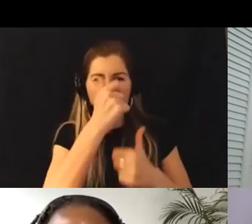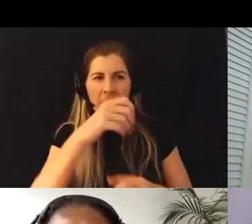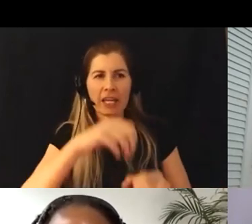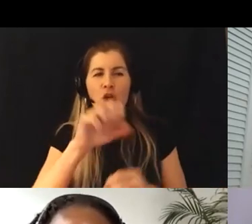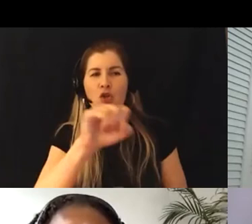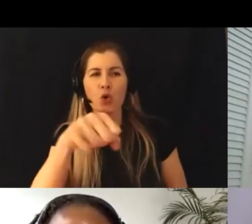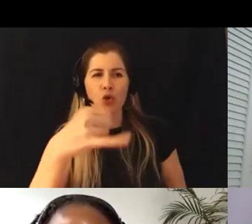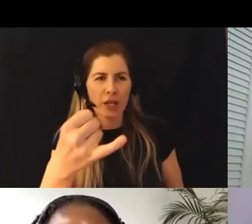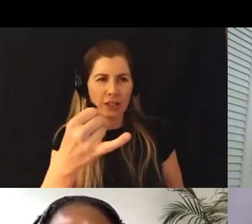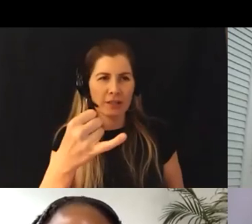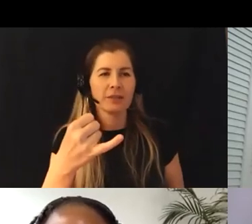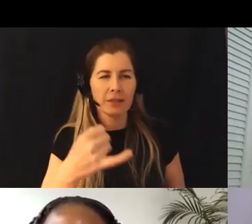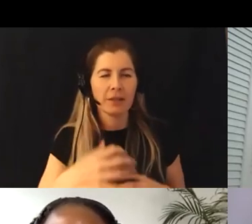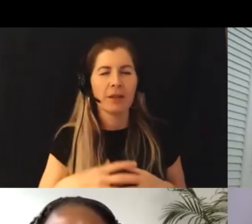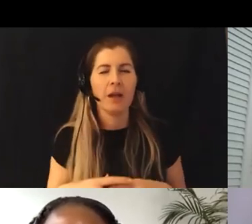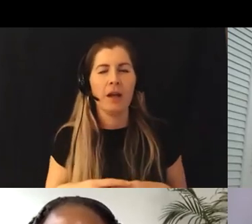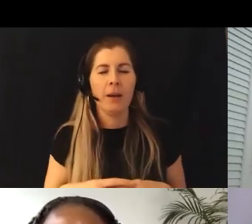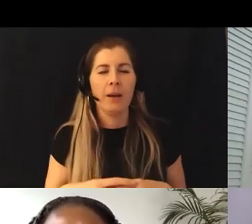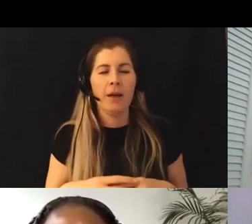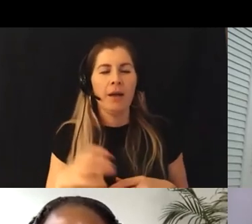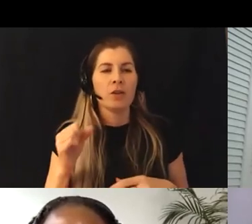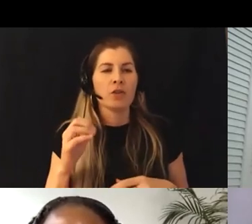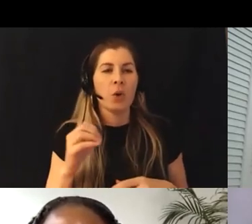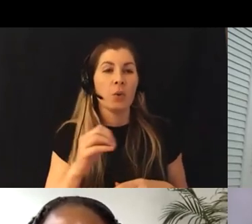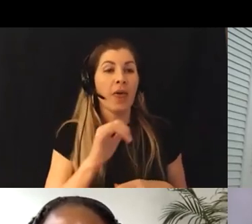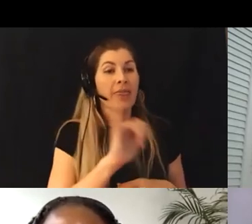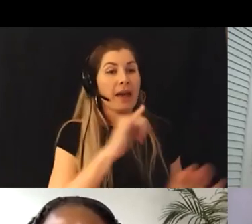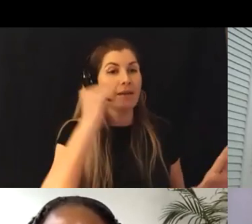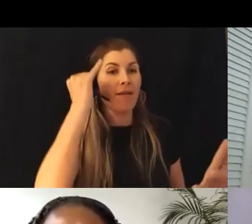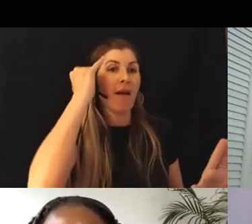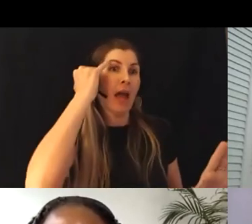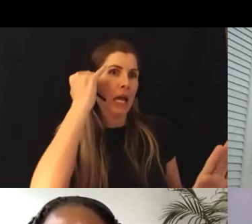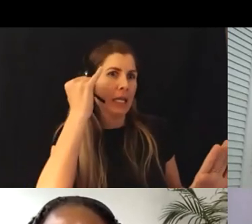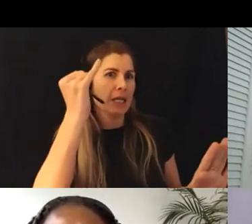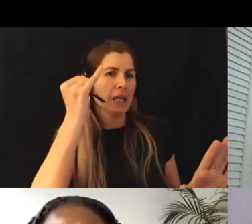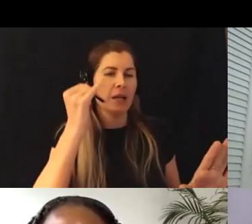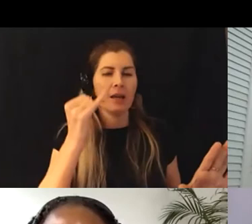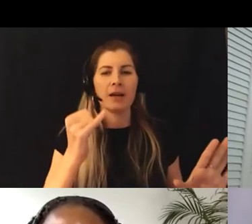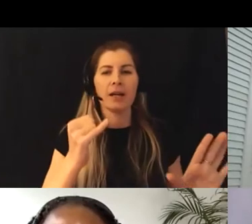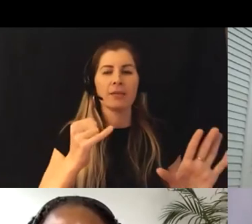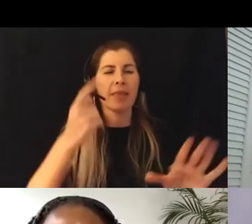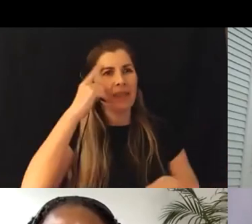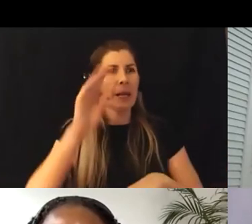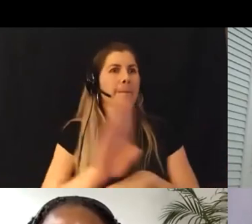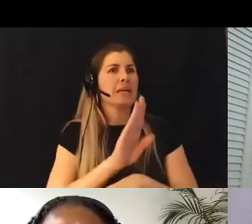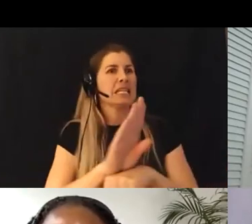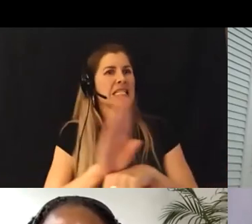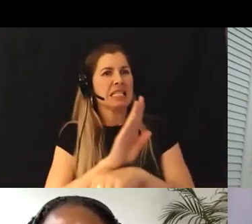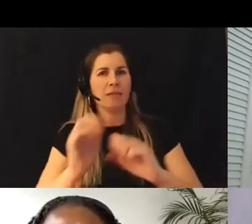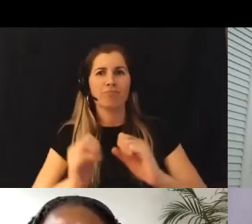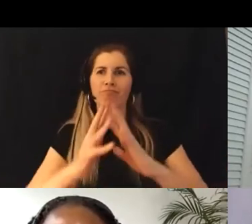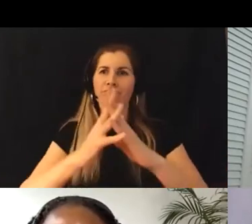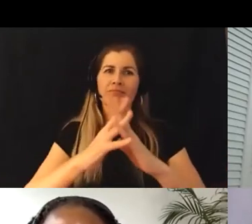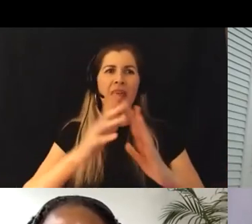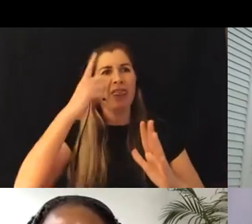social entrepreneurship. So this idea of entrepreneurship and thinking of ourselves as